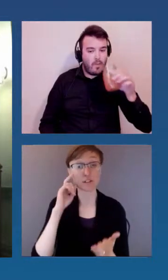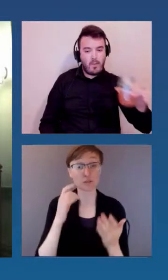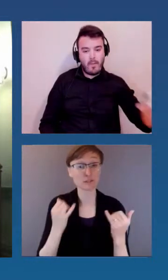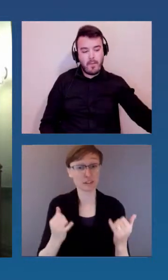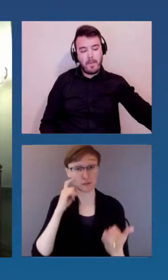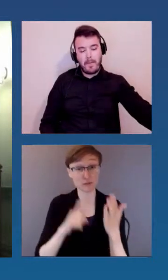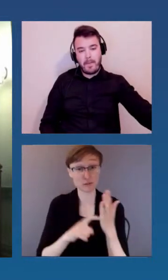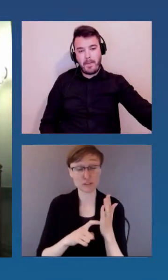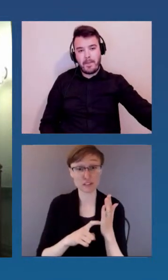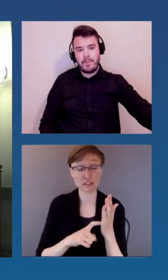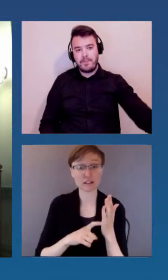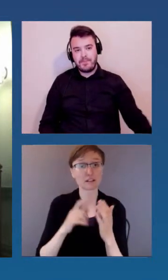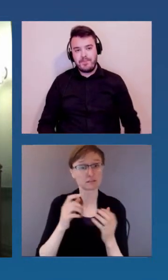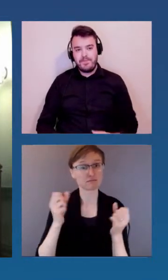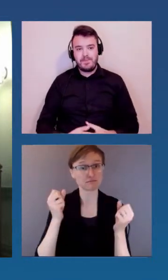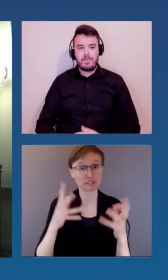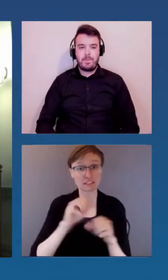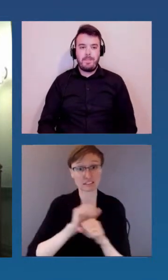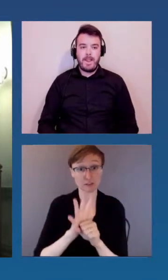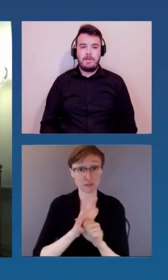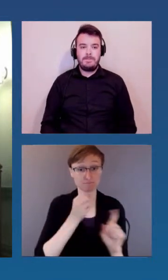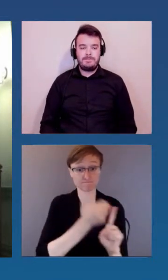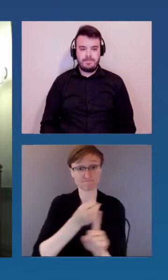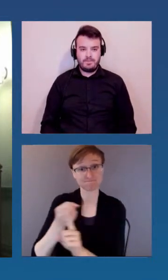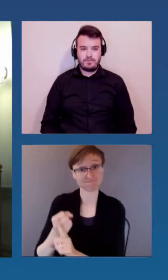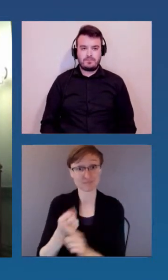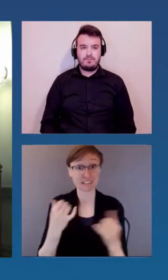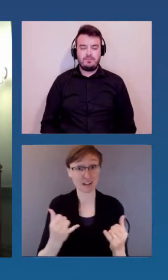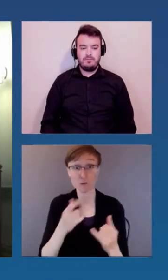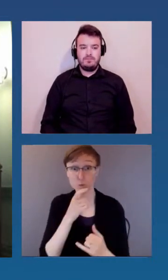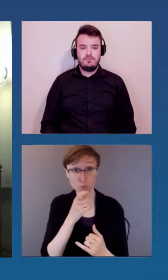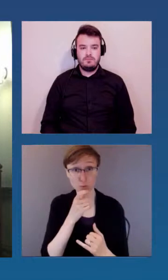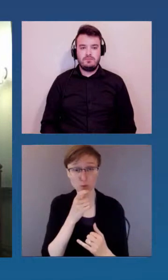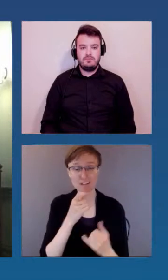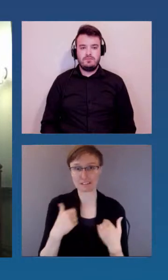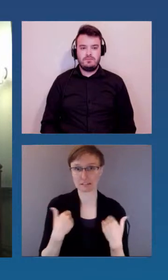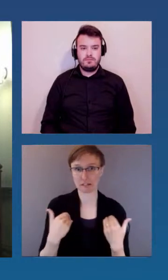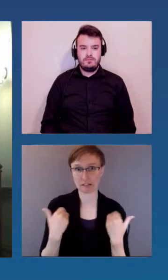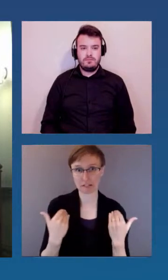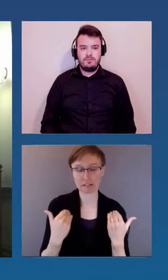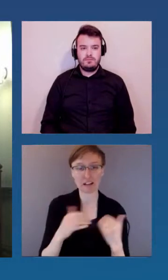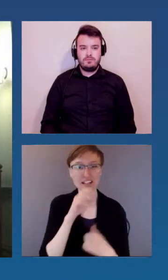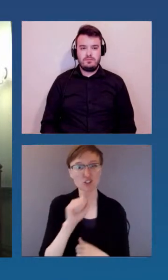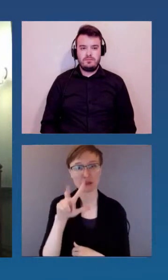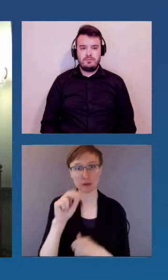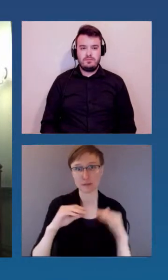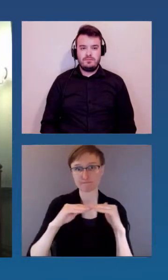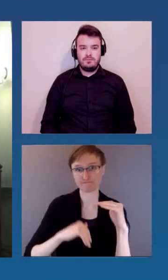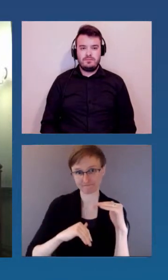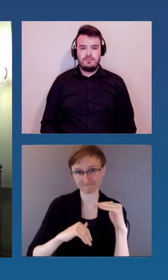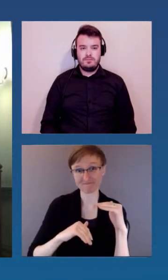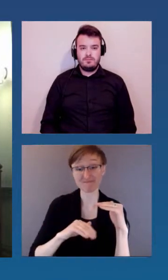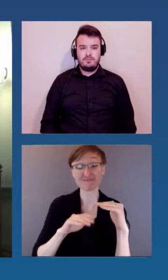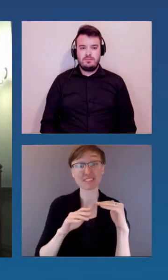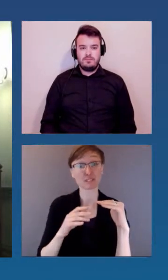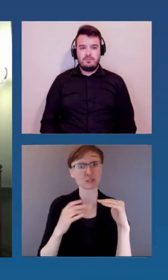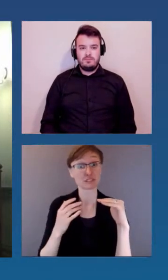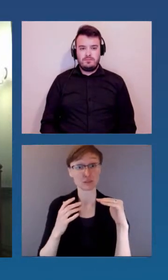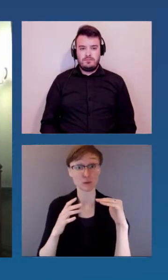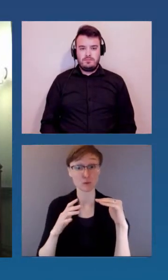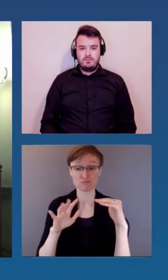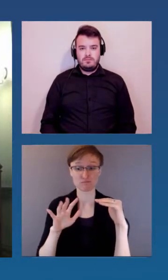nearly 3,000 confirmed cases of COVID-19 in Ottawa, those 30 and under make up close to 900 of those